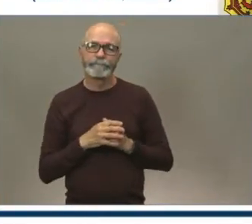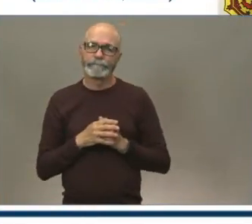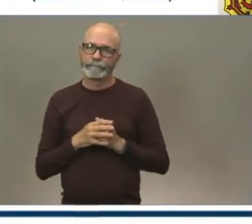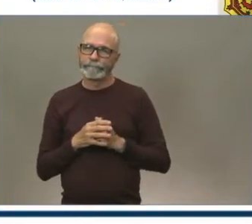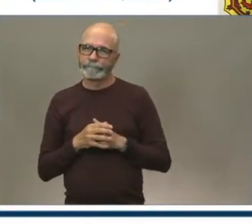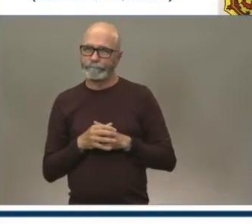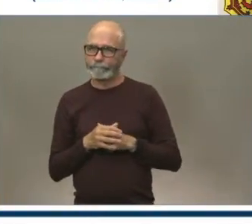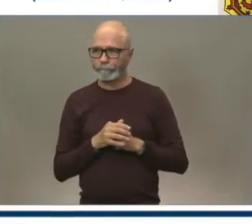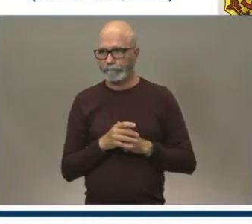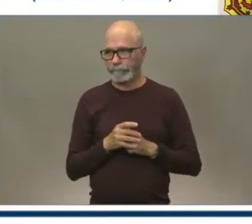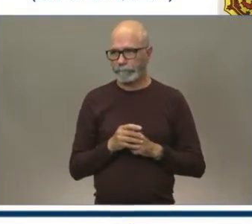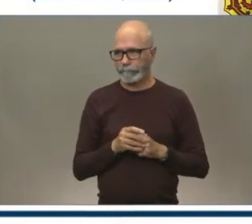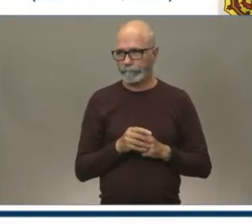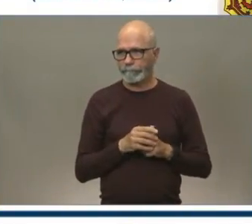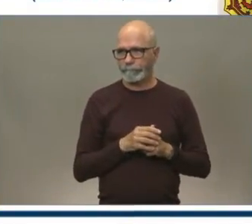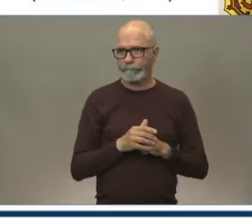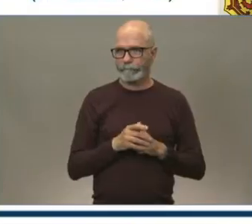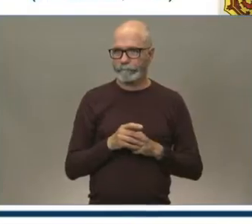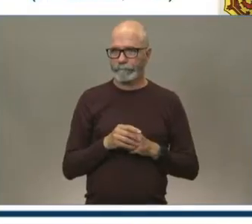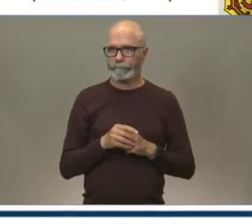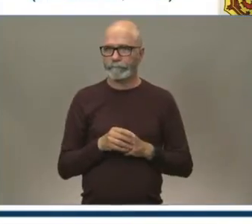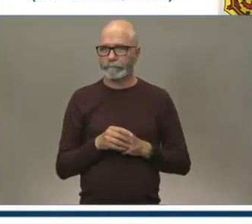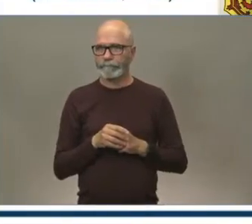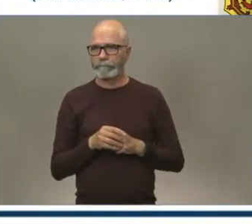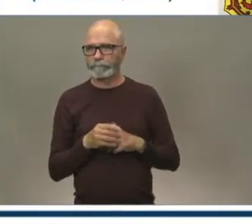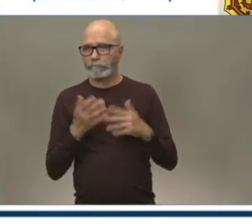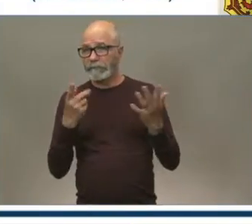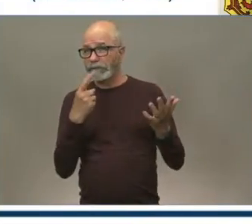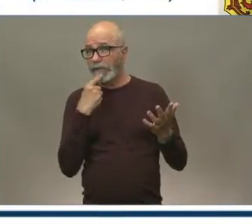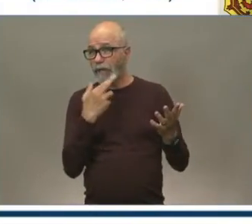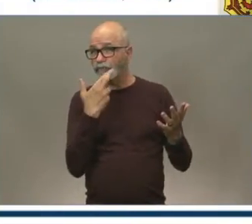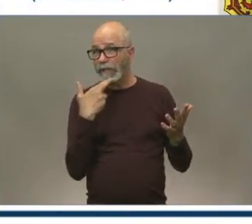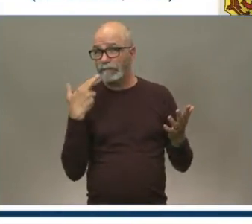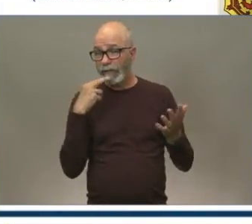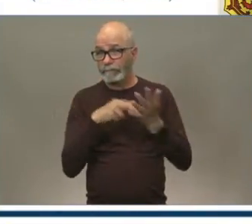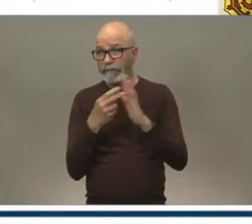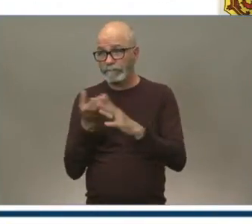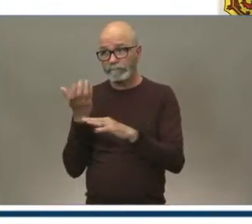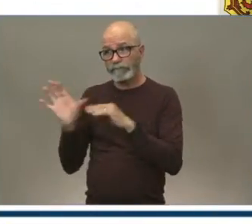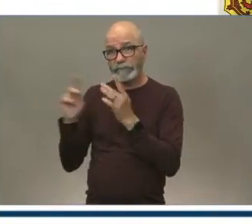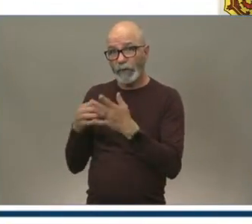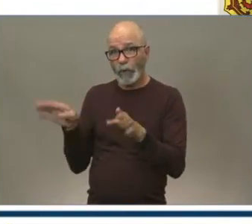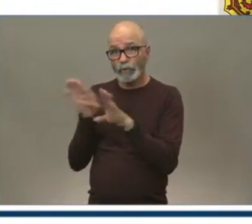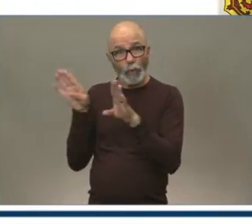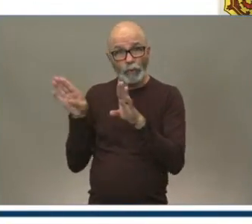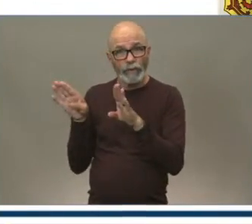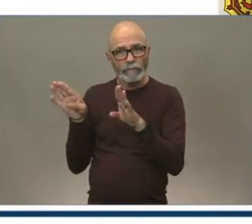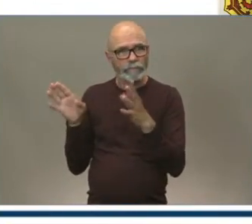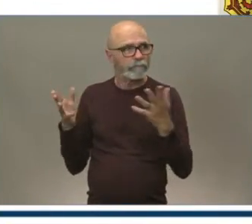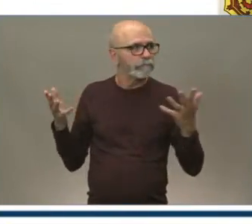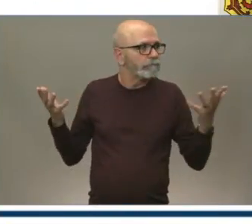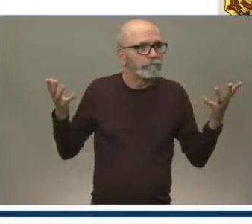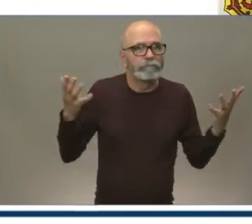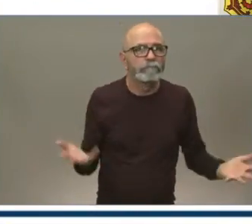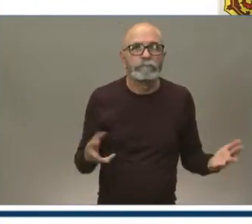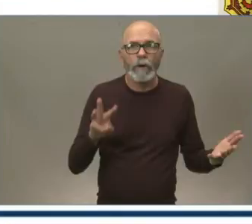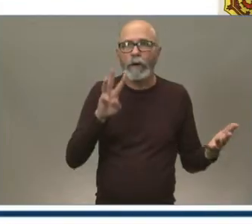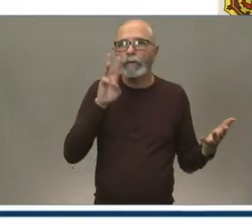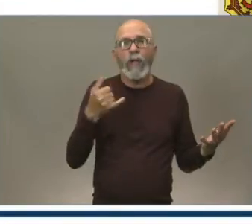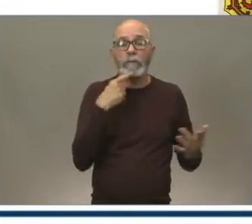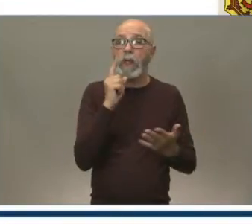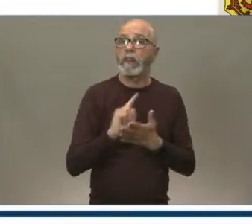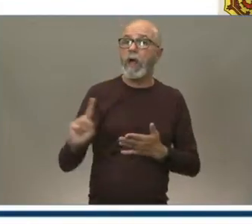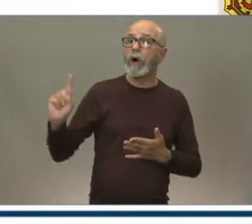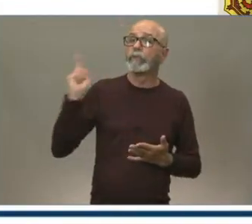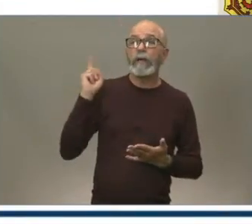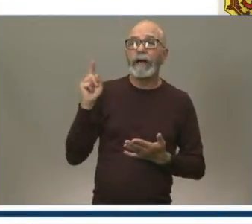information about the restaurant closure. What was the reasoning there? And I know you had said as of last week that masks would now be